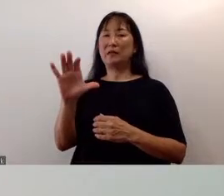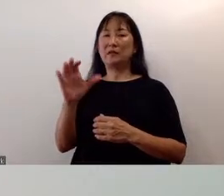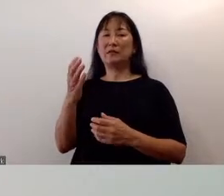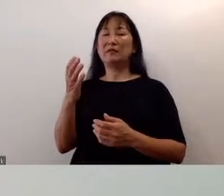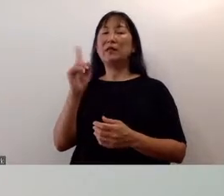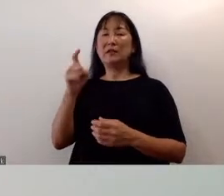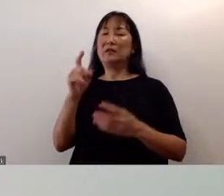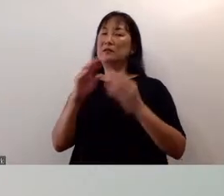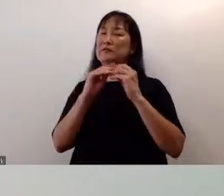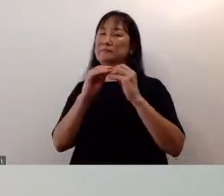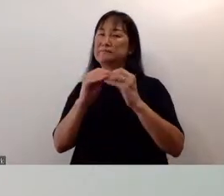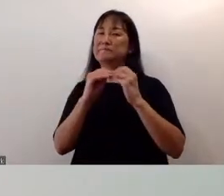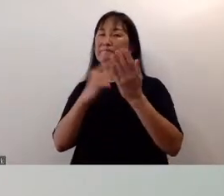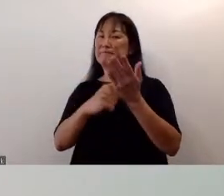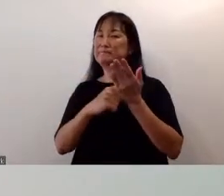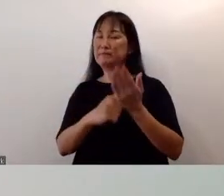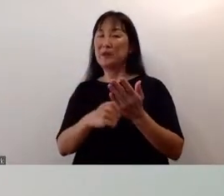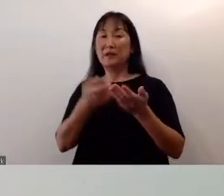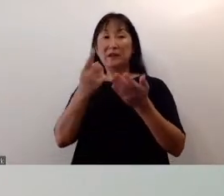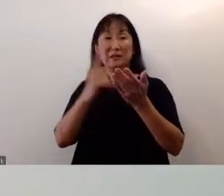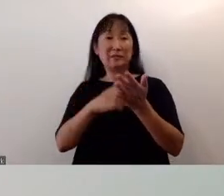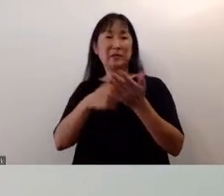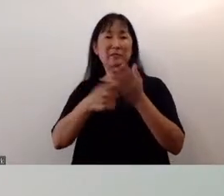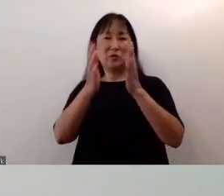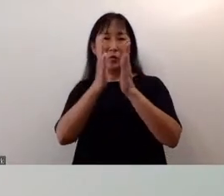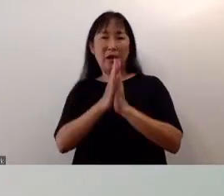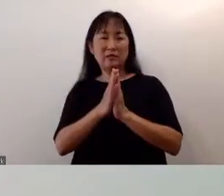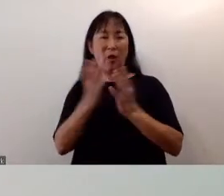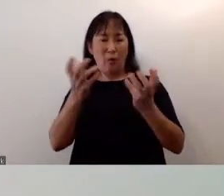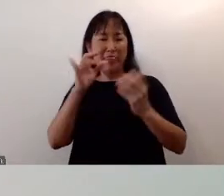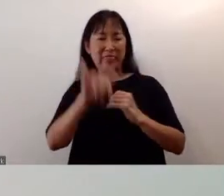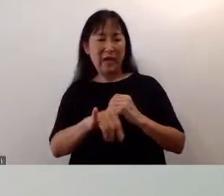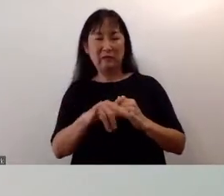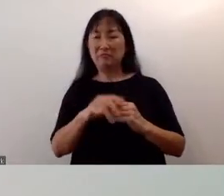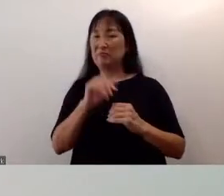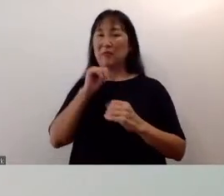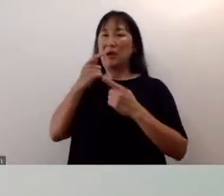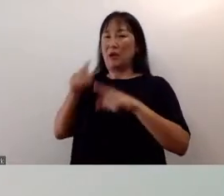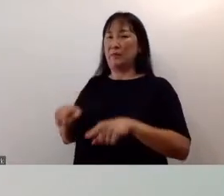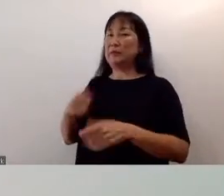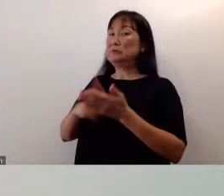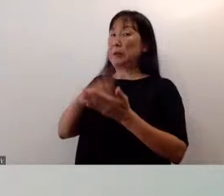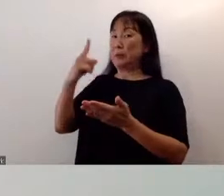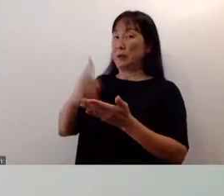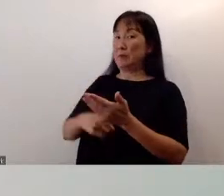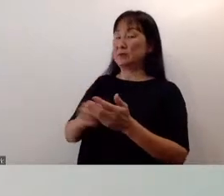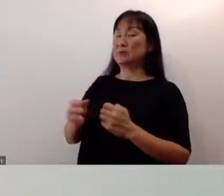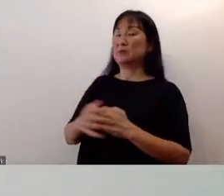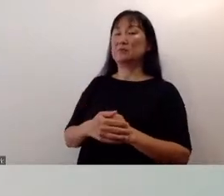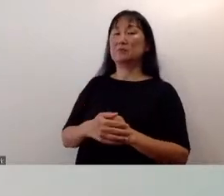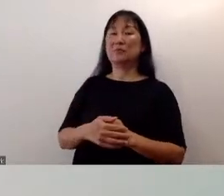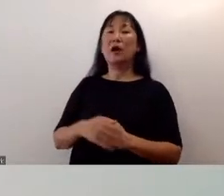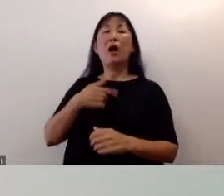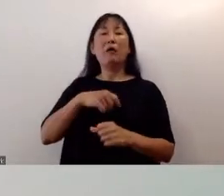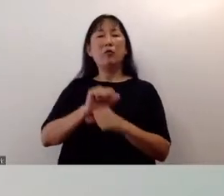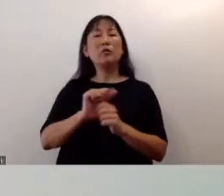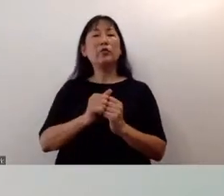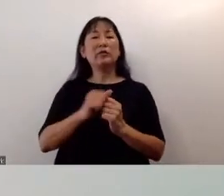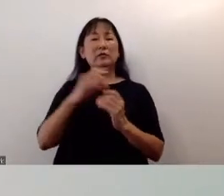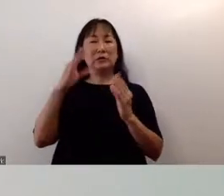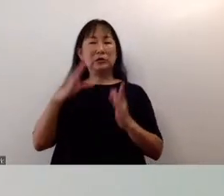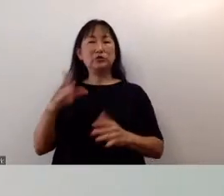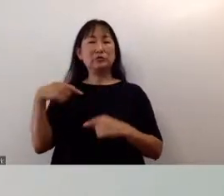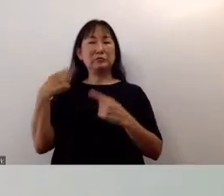request is not what the employer comes back and tells you that they could agree to. So for example, you know, I've worked with teachers who